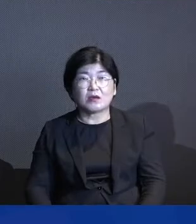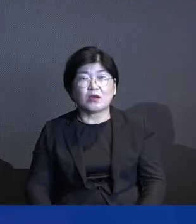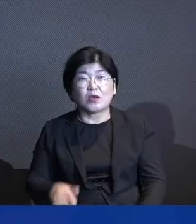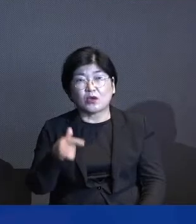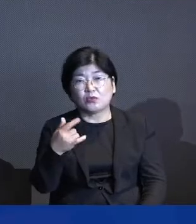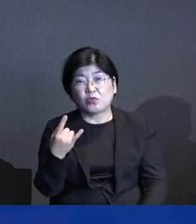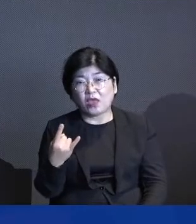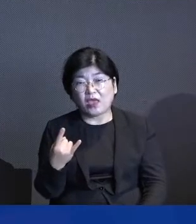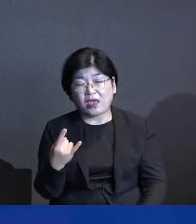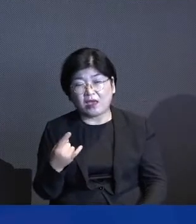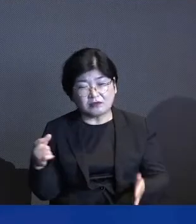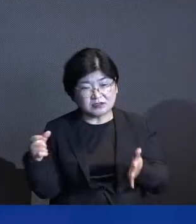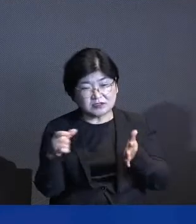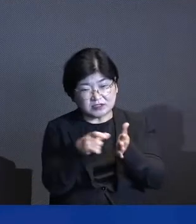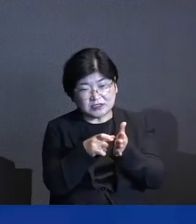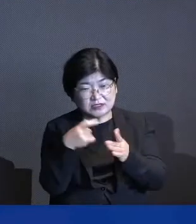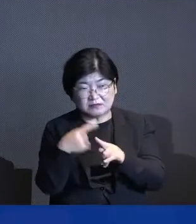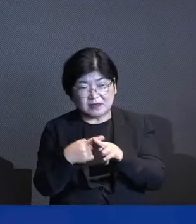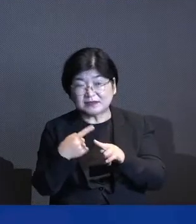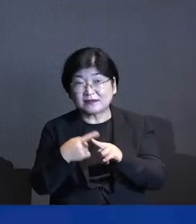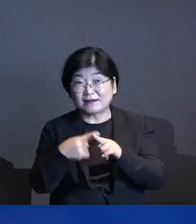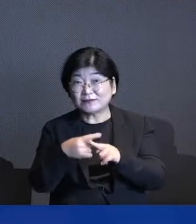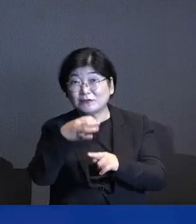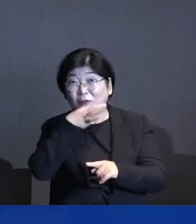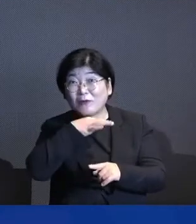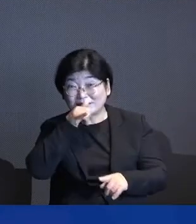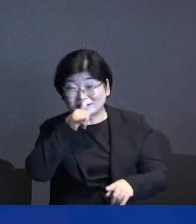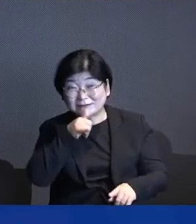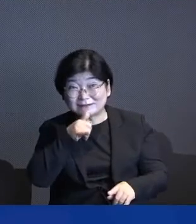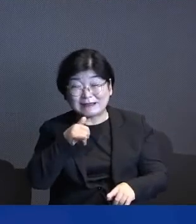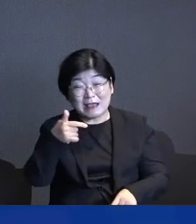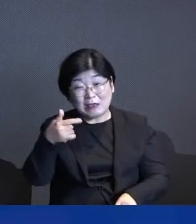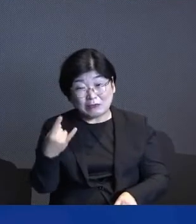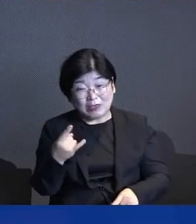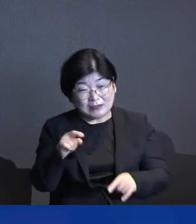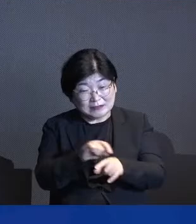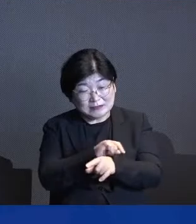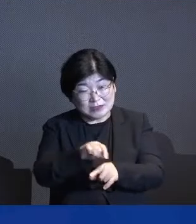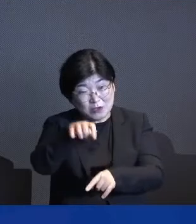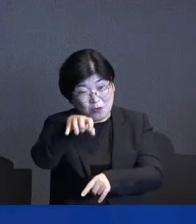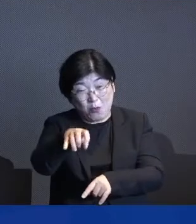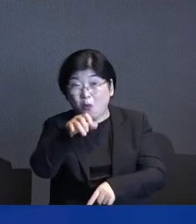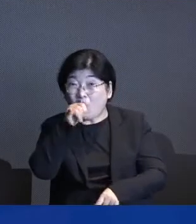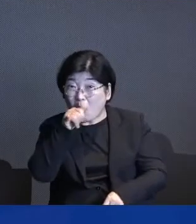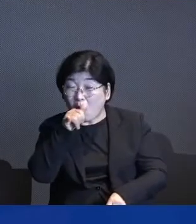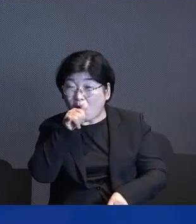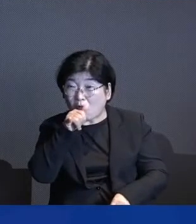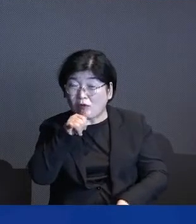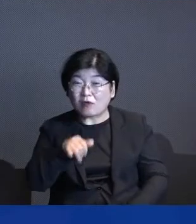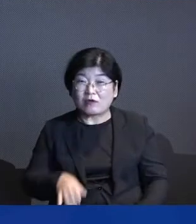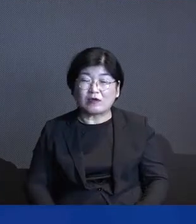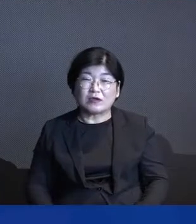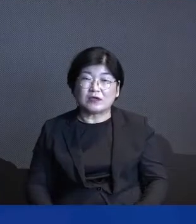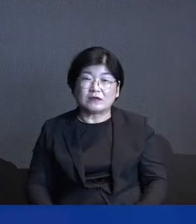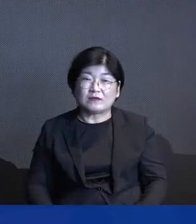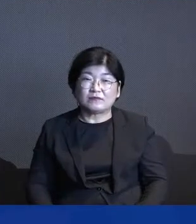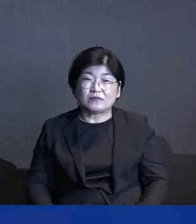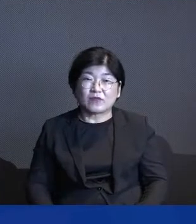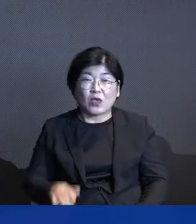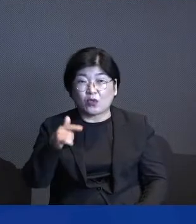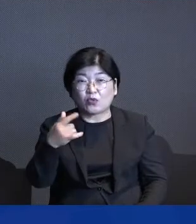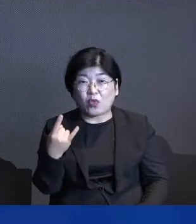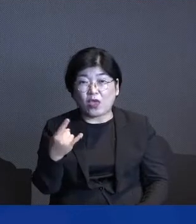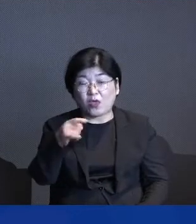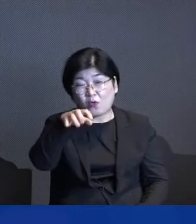In the brain regions, brain volumes of the regional volumes can be increased